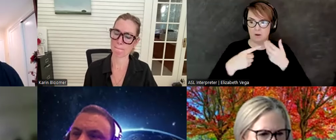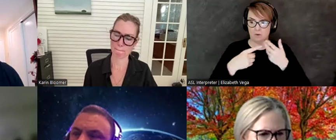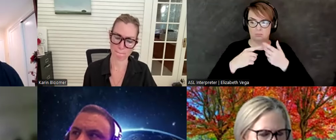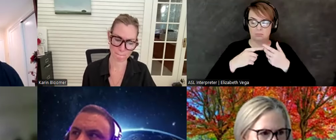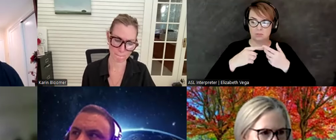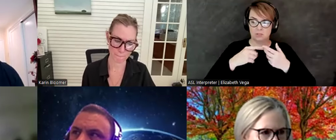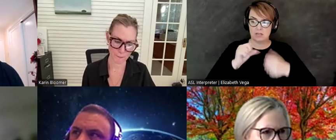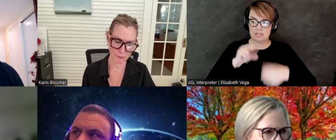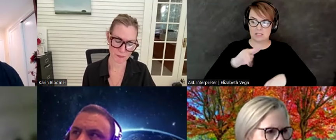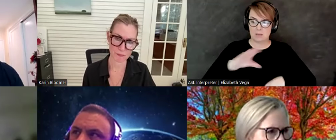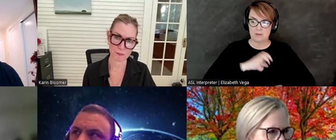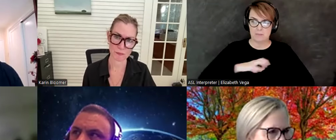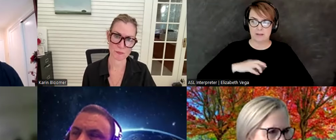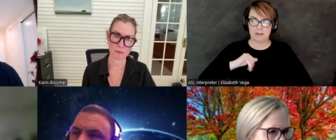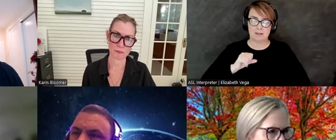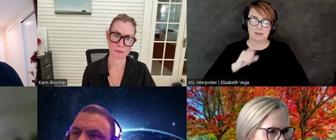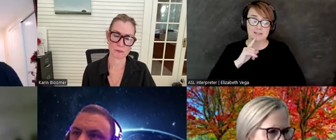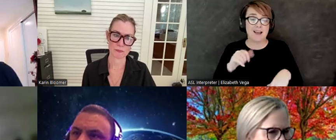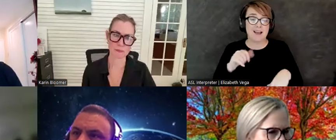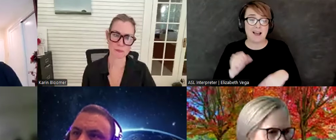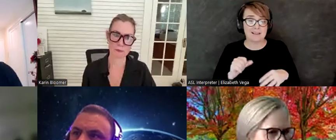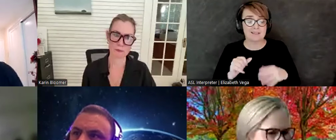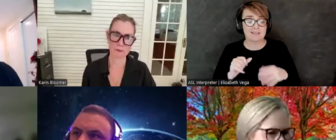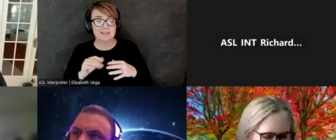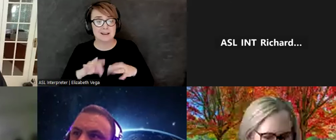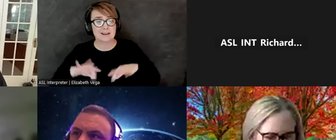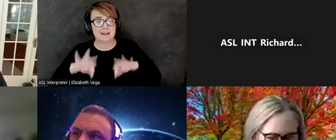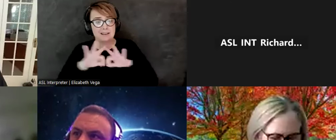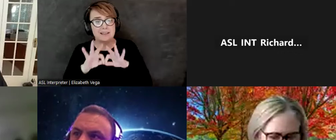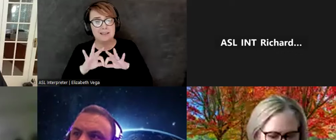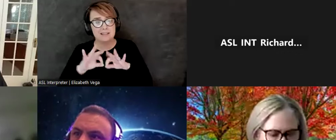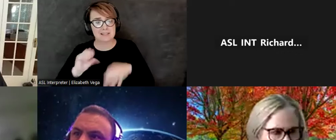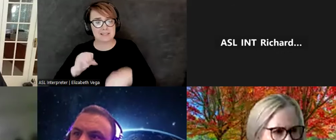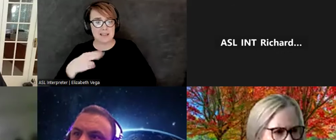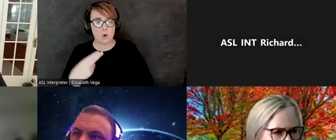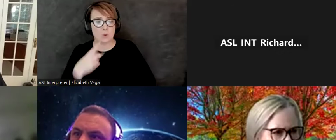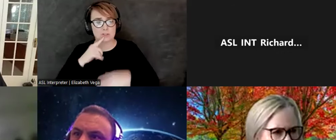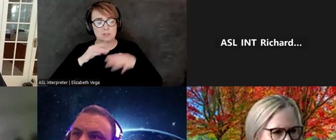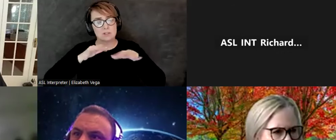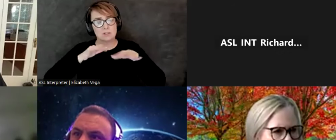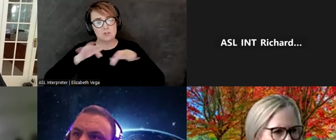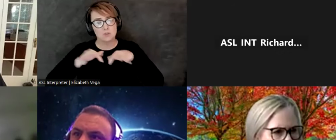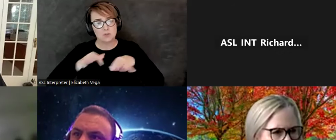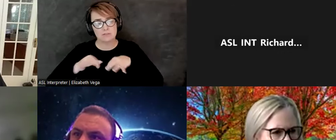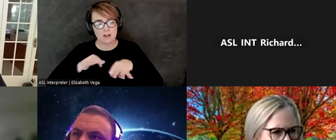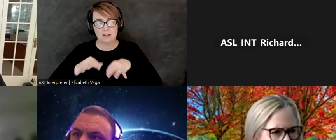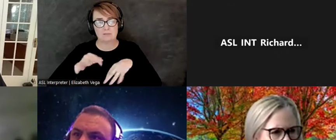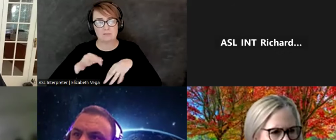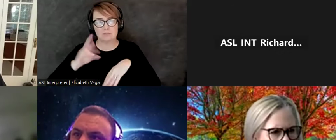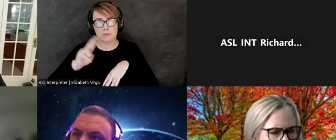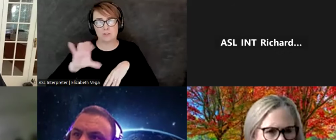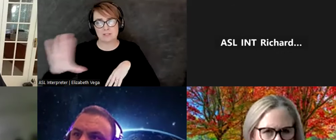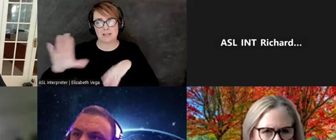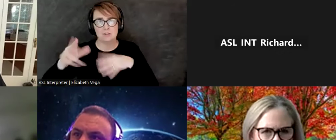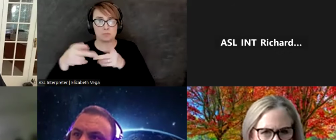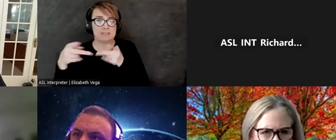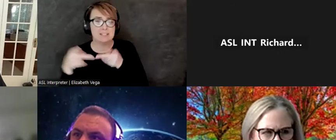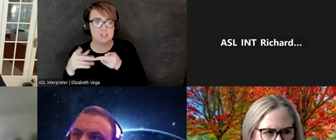stakeholder to define the regional center's position and participation, which is exactly what was just said. You